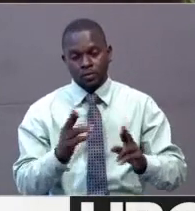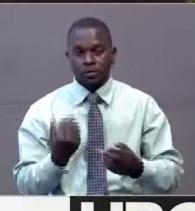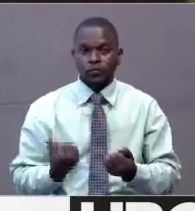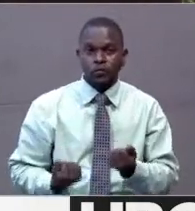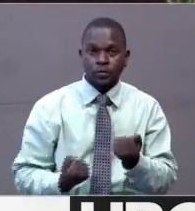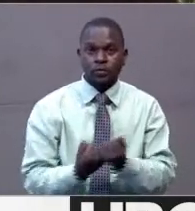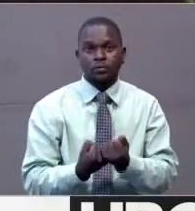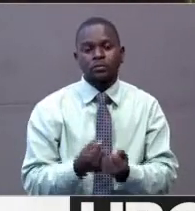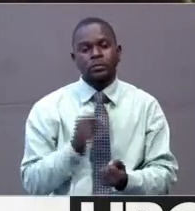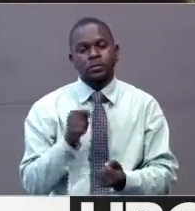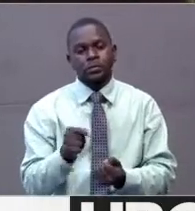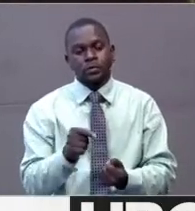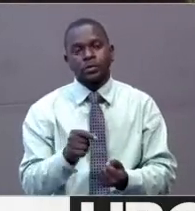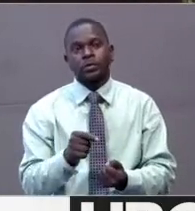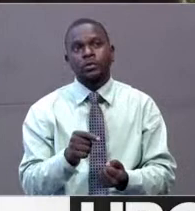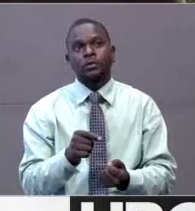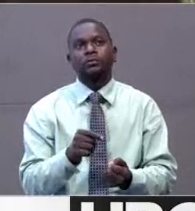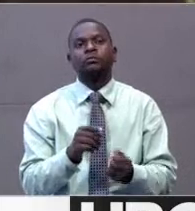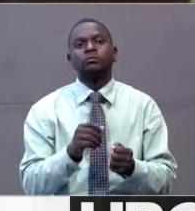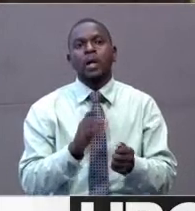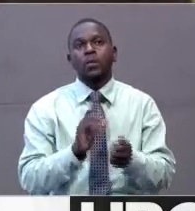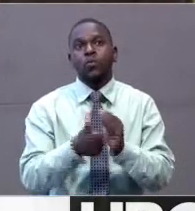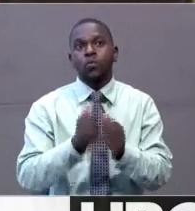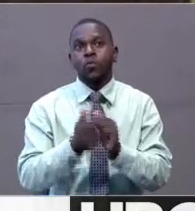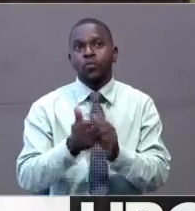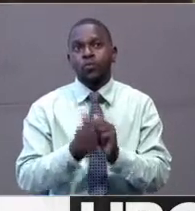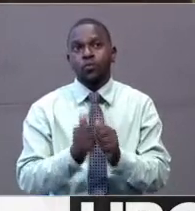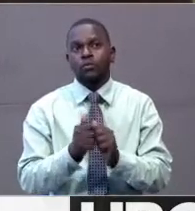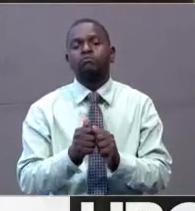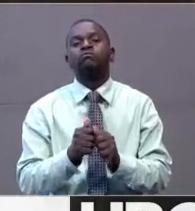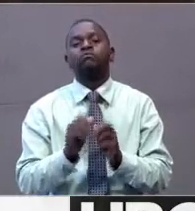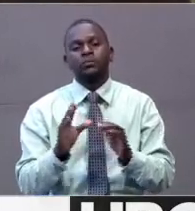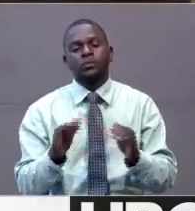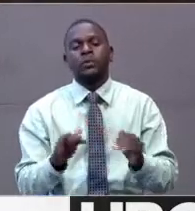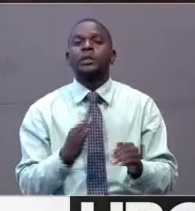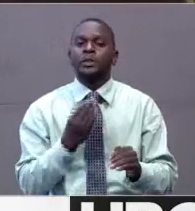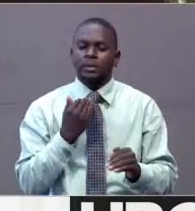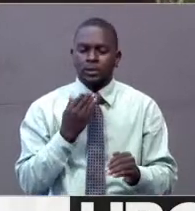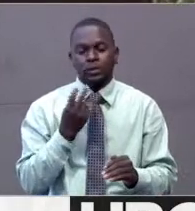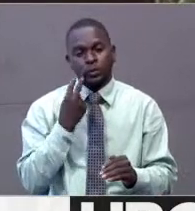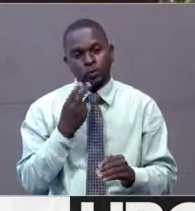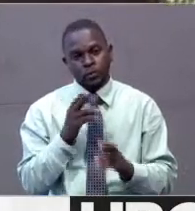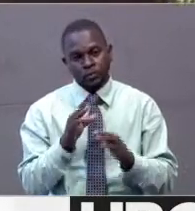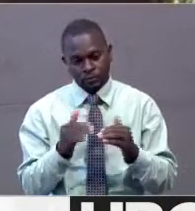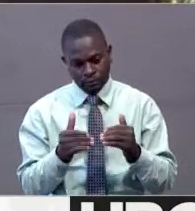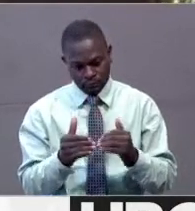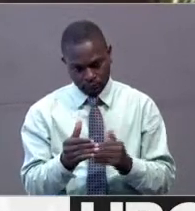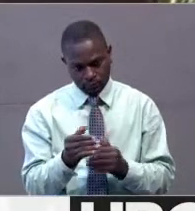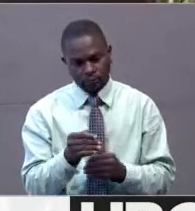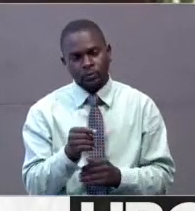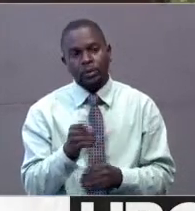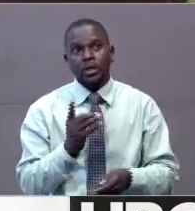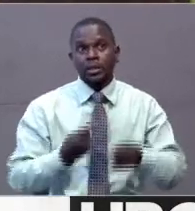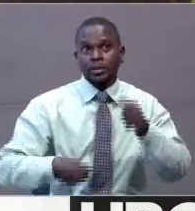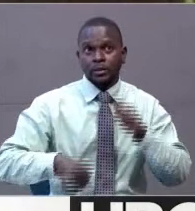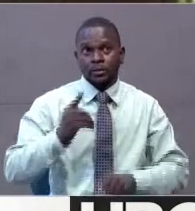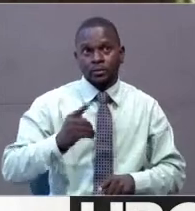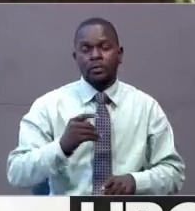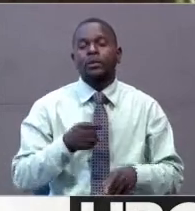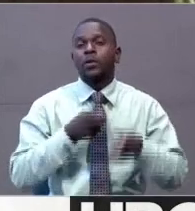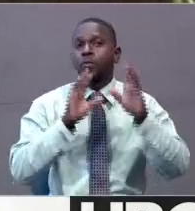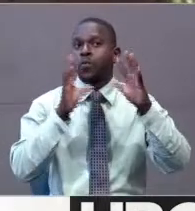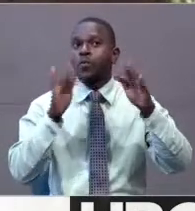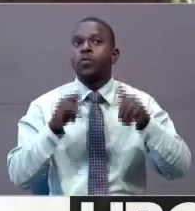support this cause, and we have given all that it requires to make sure that this championship is